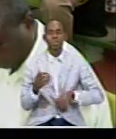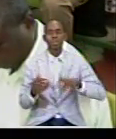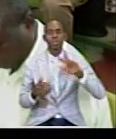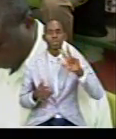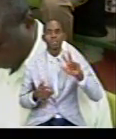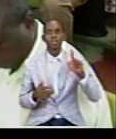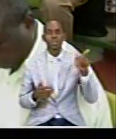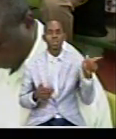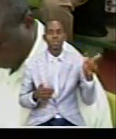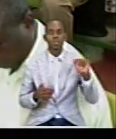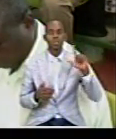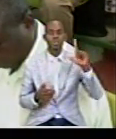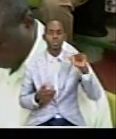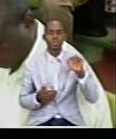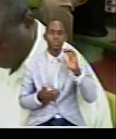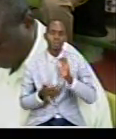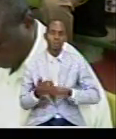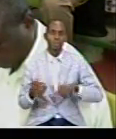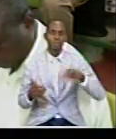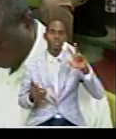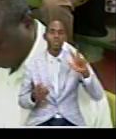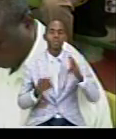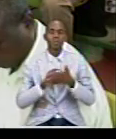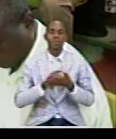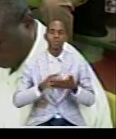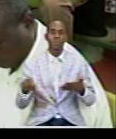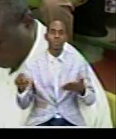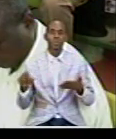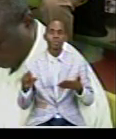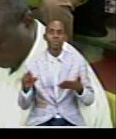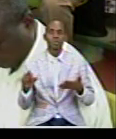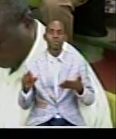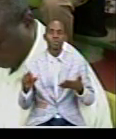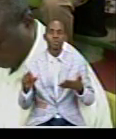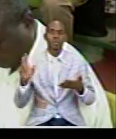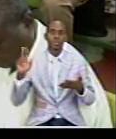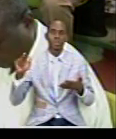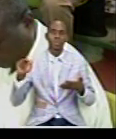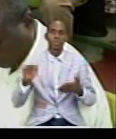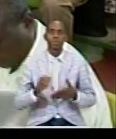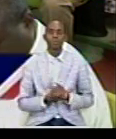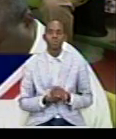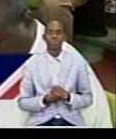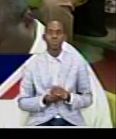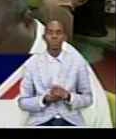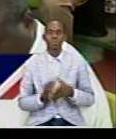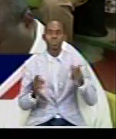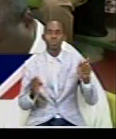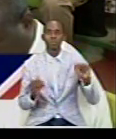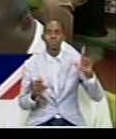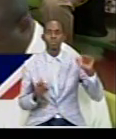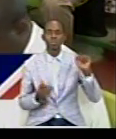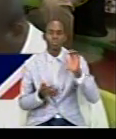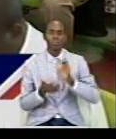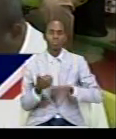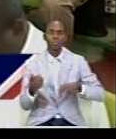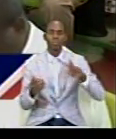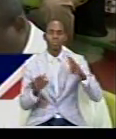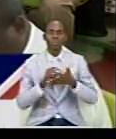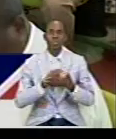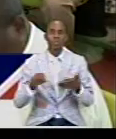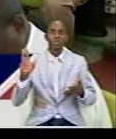chapter 3. I'm reading from verse 13. Galatians chapter 3, verse